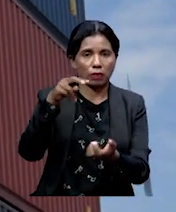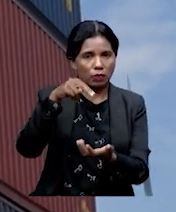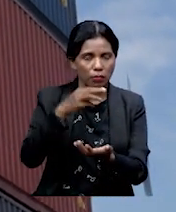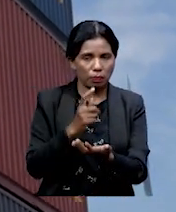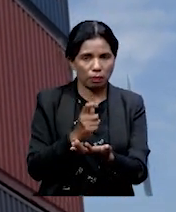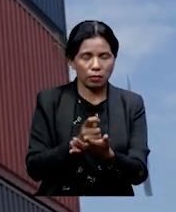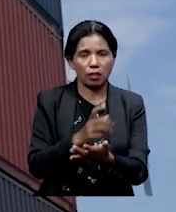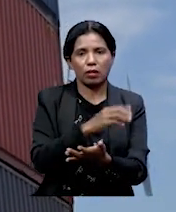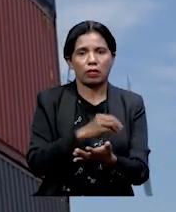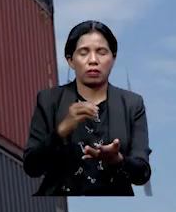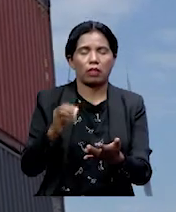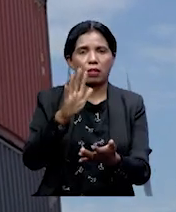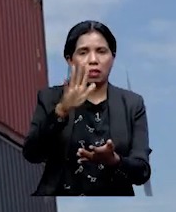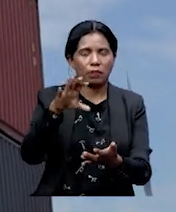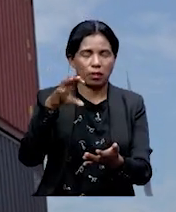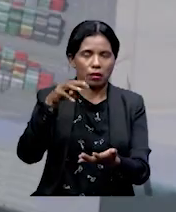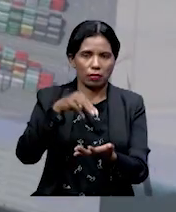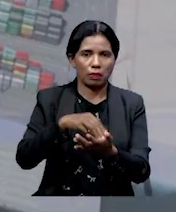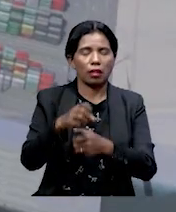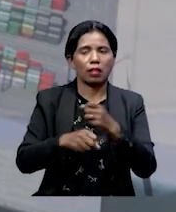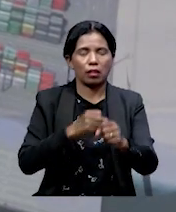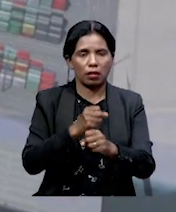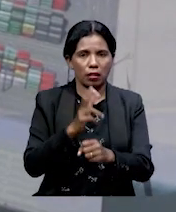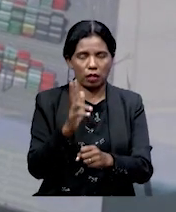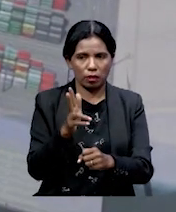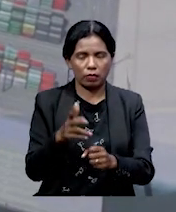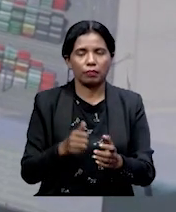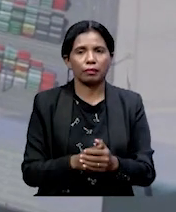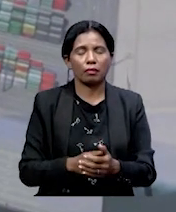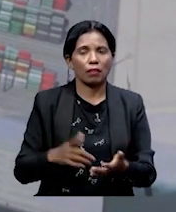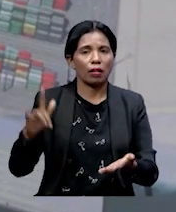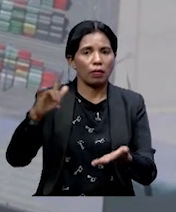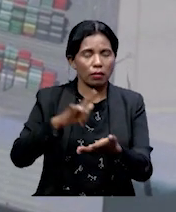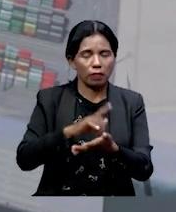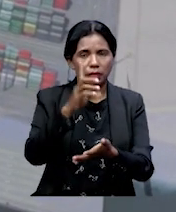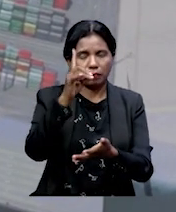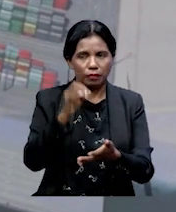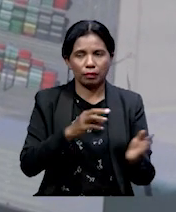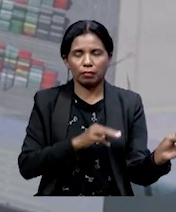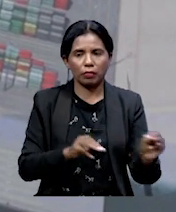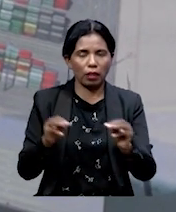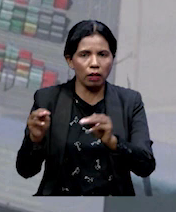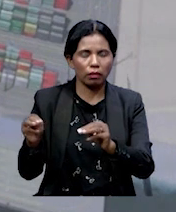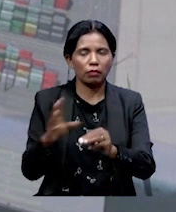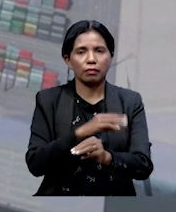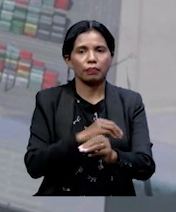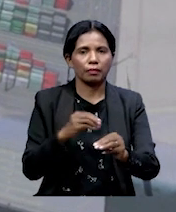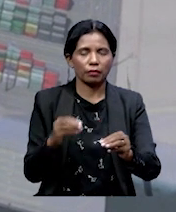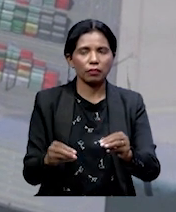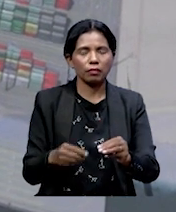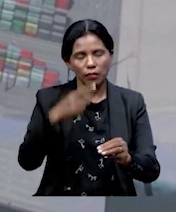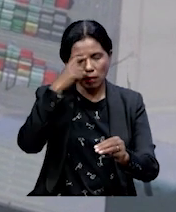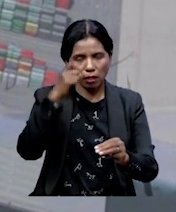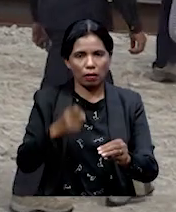estimativa tokon atus 5 batinan tolu nulu. Enquanto Portu Dili se transforma ba Portu Turismo no comercial, tamba